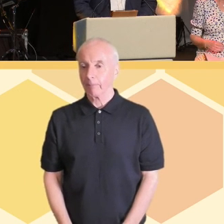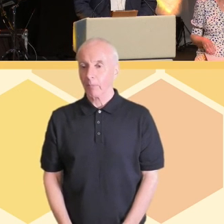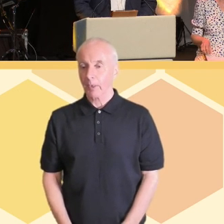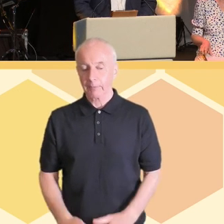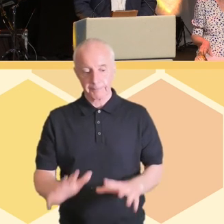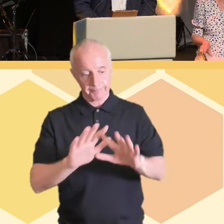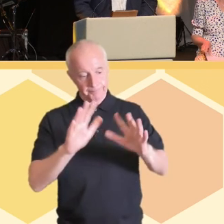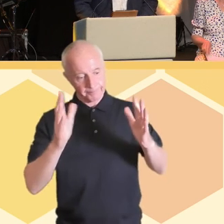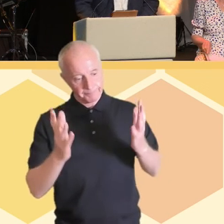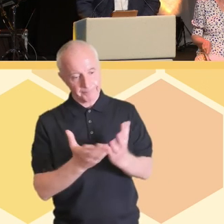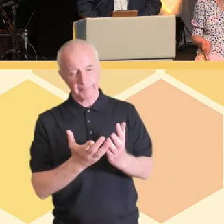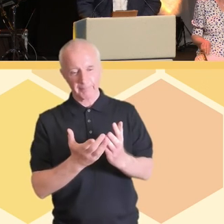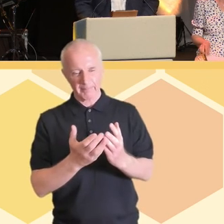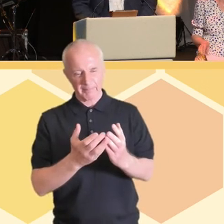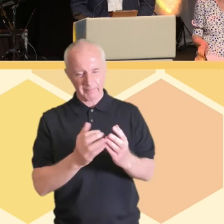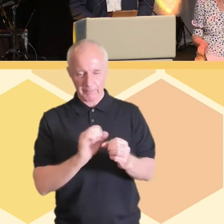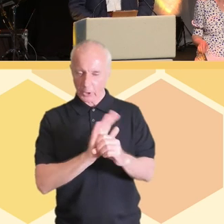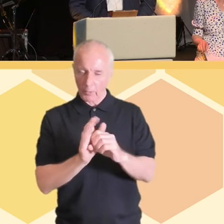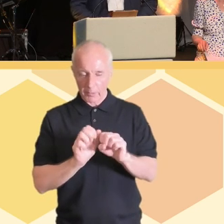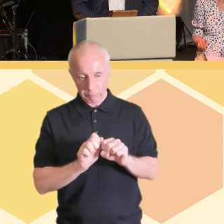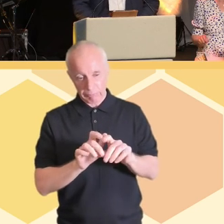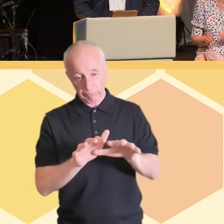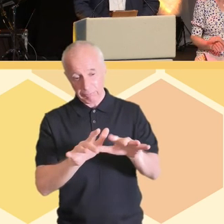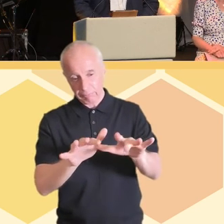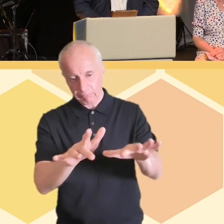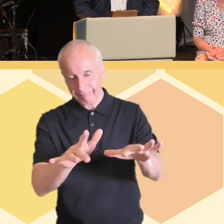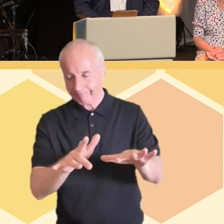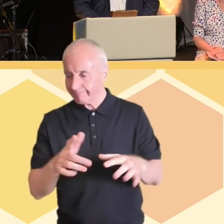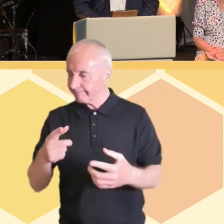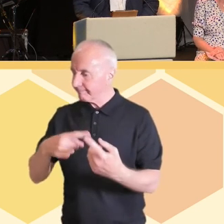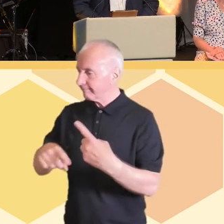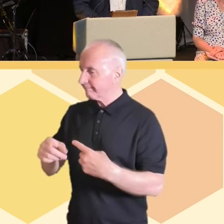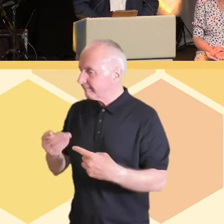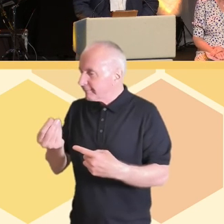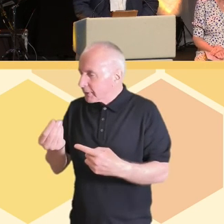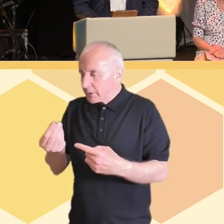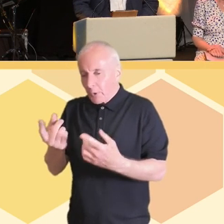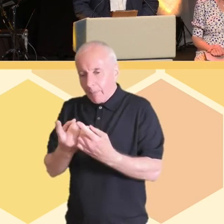global pandemic has meant that there have been some things that I haven't been able to do.